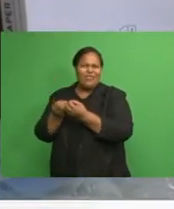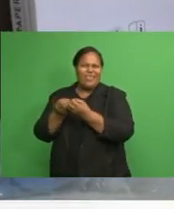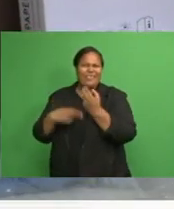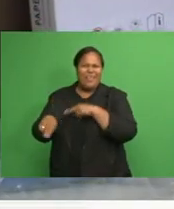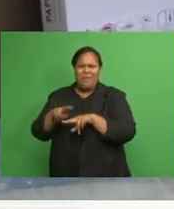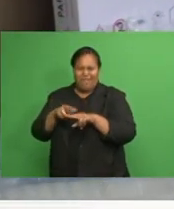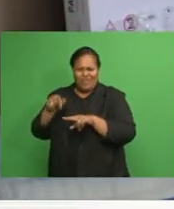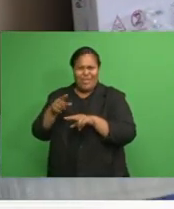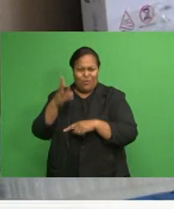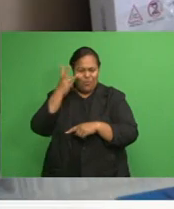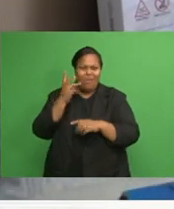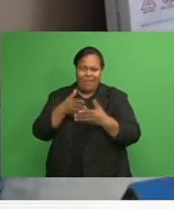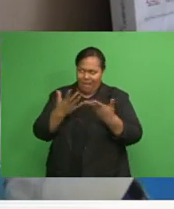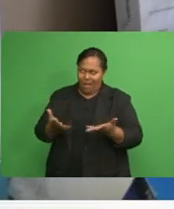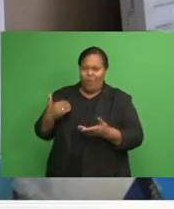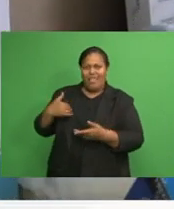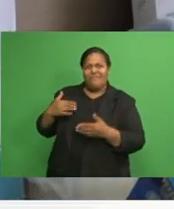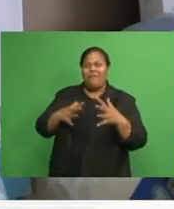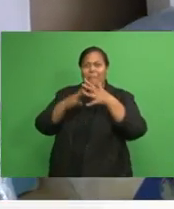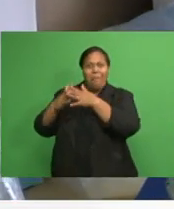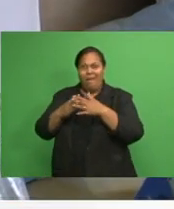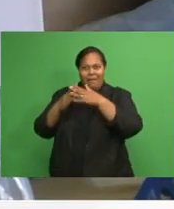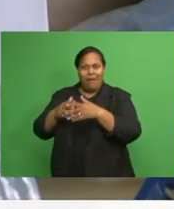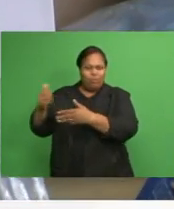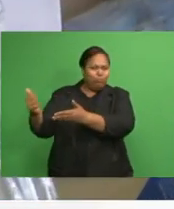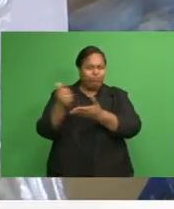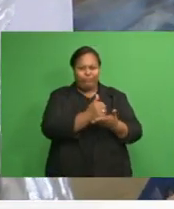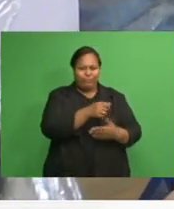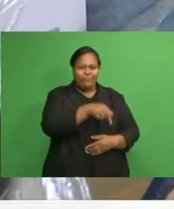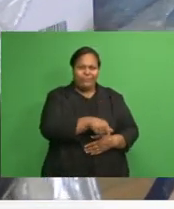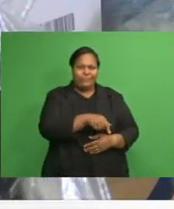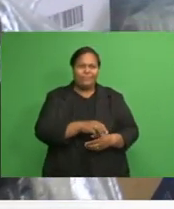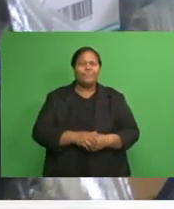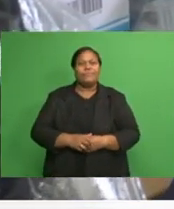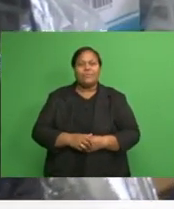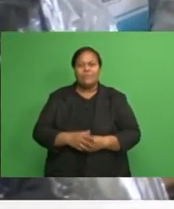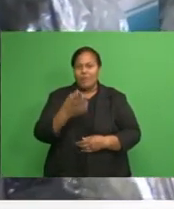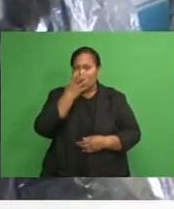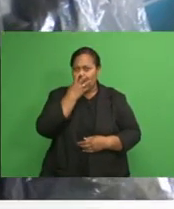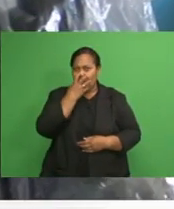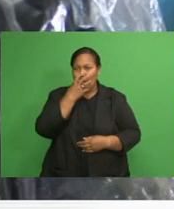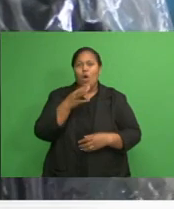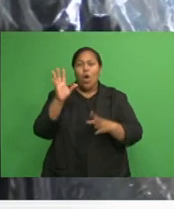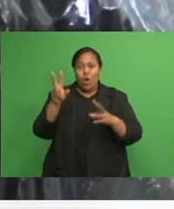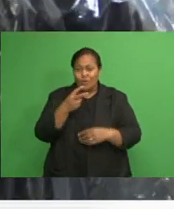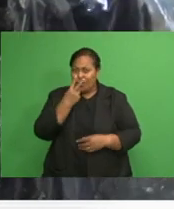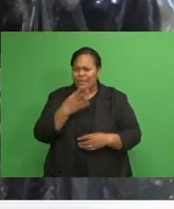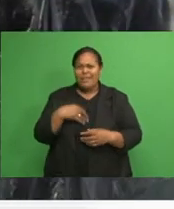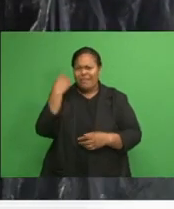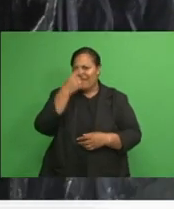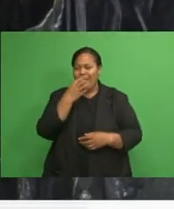Nivita Sharma, who now lives in the United States. The equipment includes oxygen masks, face masks including